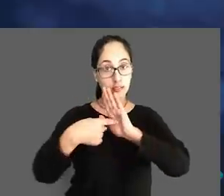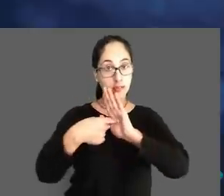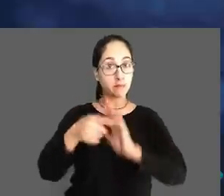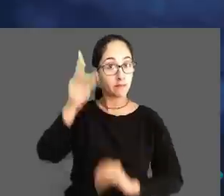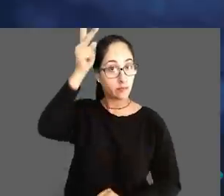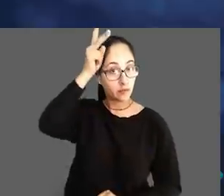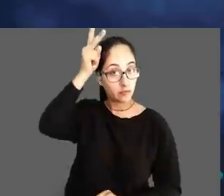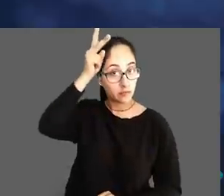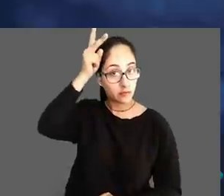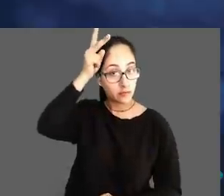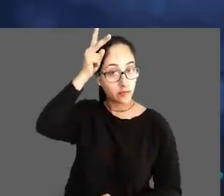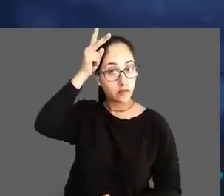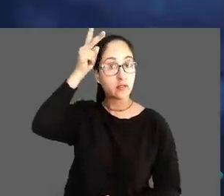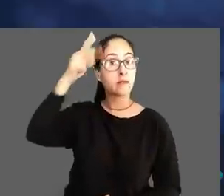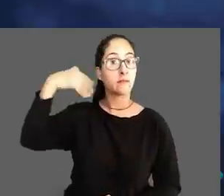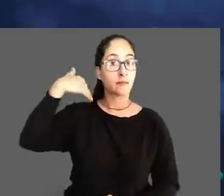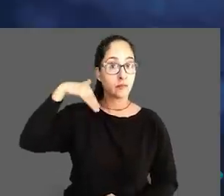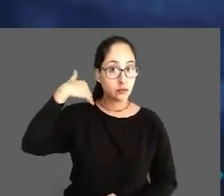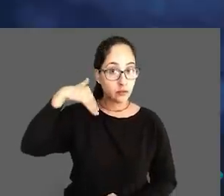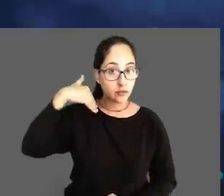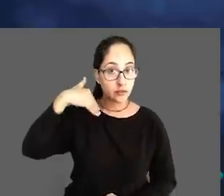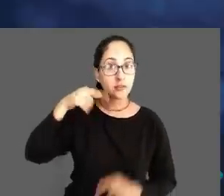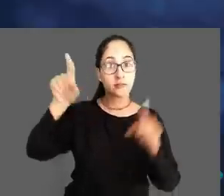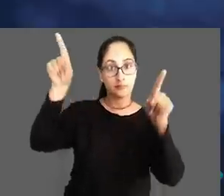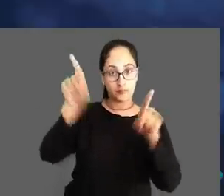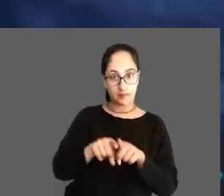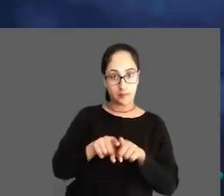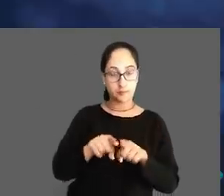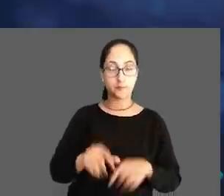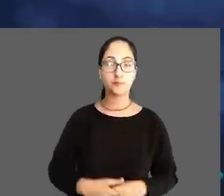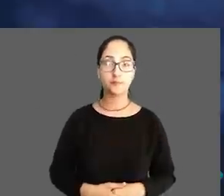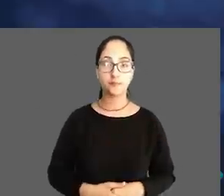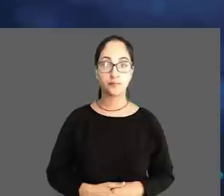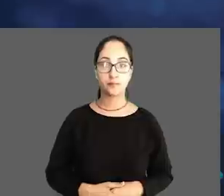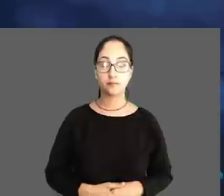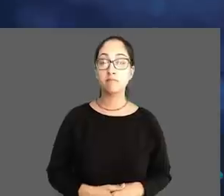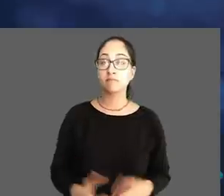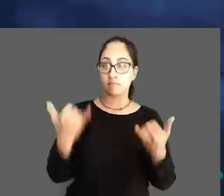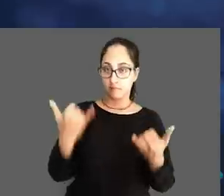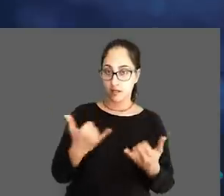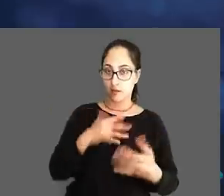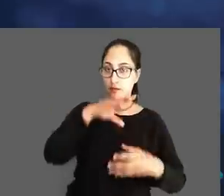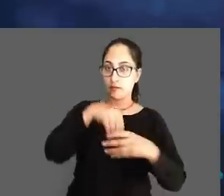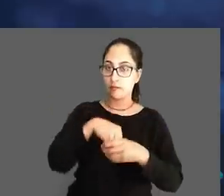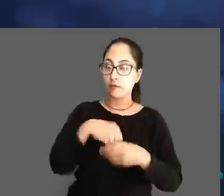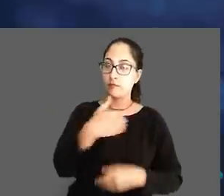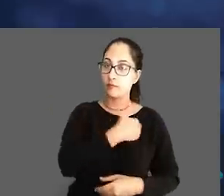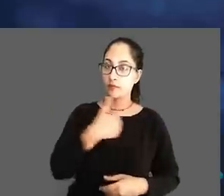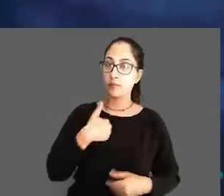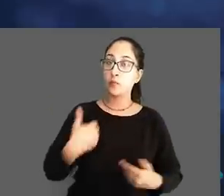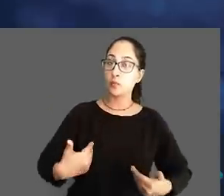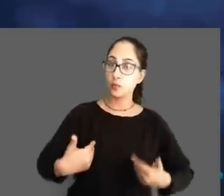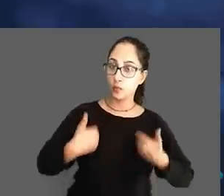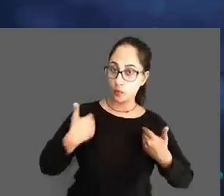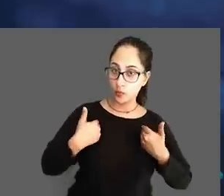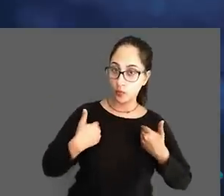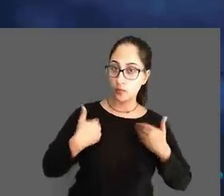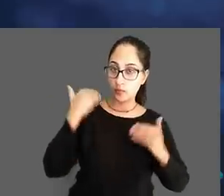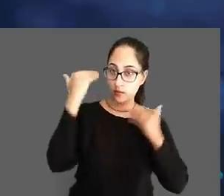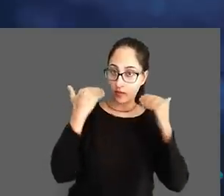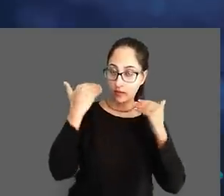such as Afghanistan, Tajikistan, and India. He is currently the member for youth and young adults in ITRIP